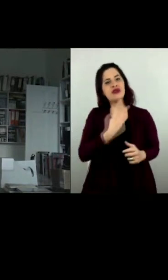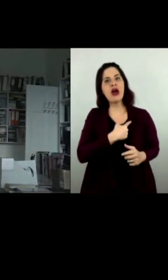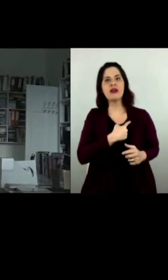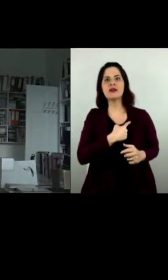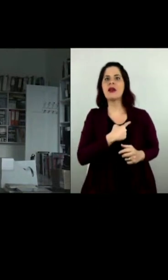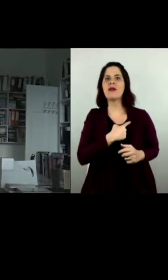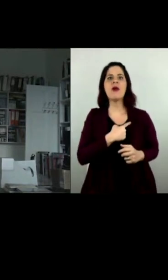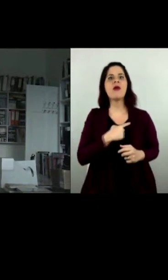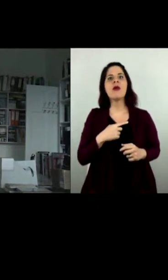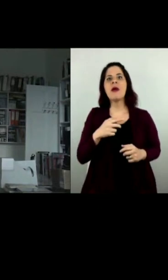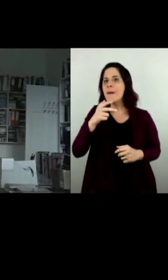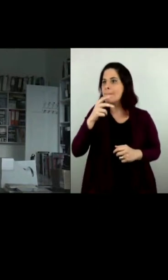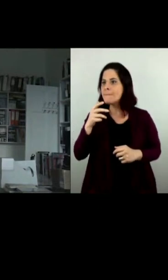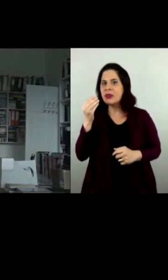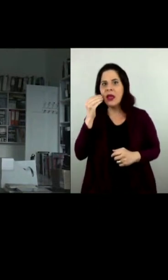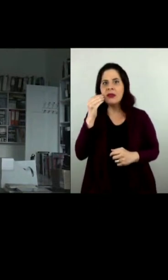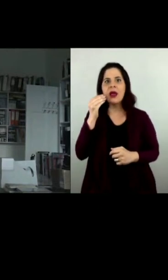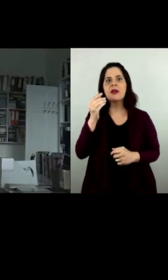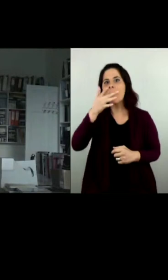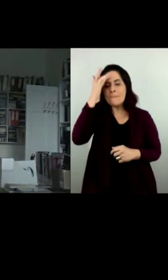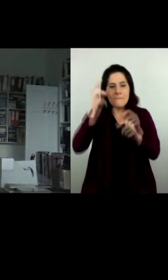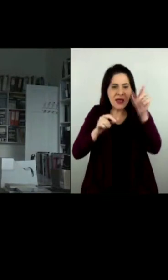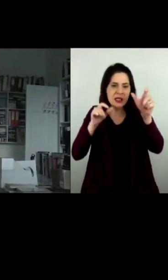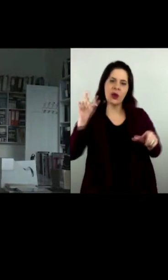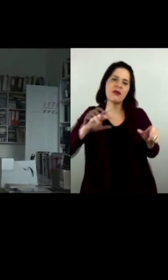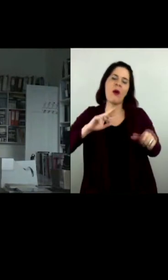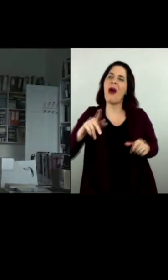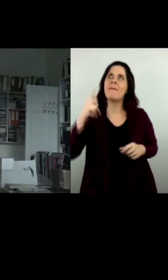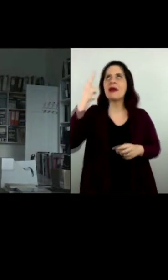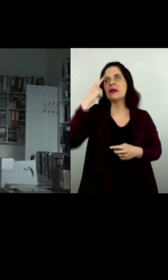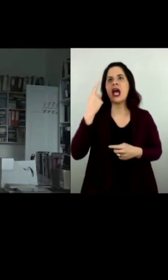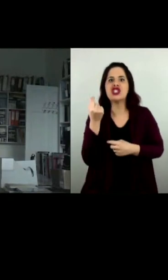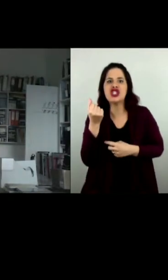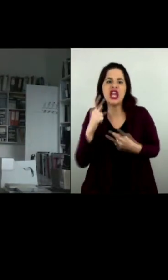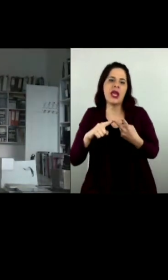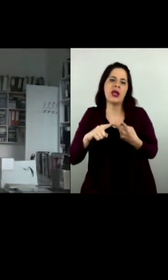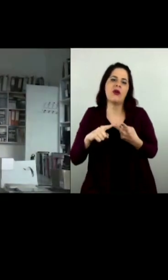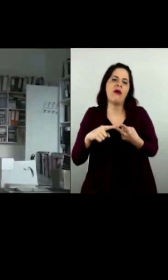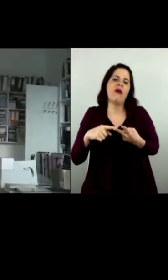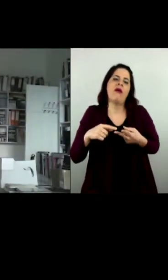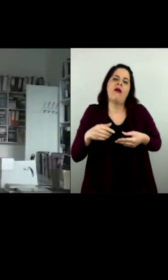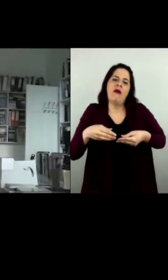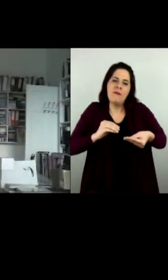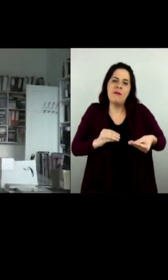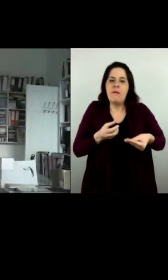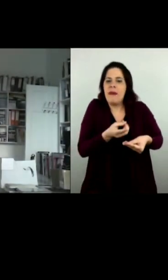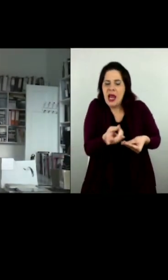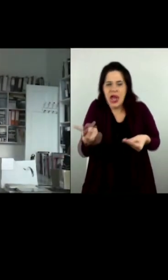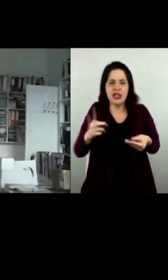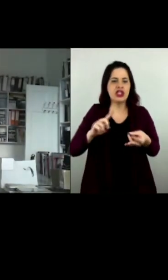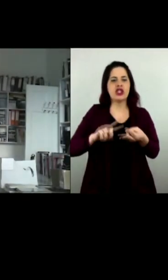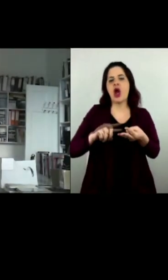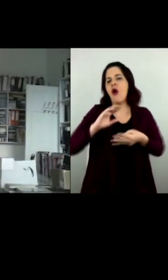and not after the money, the box office, the budget, or the glamour in